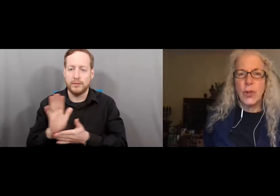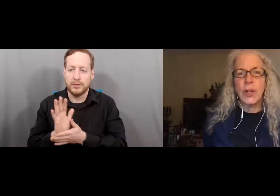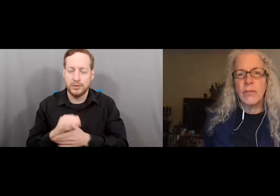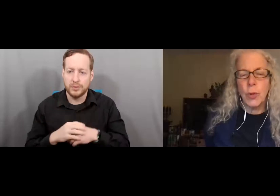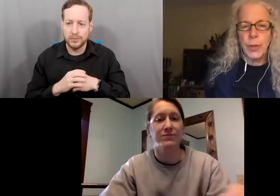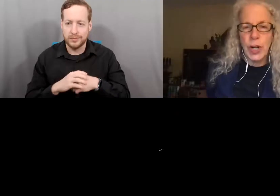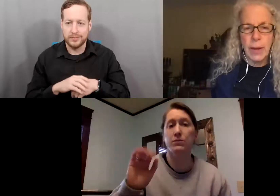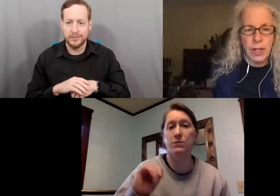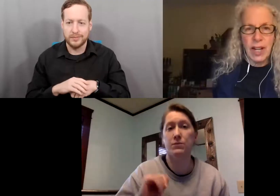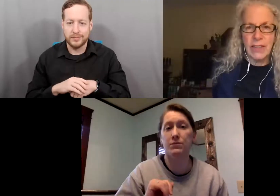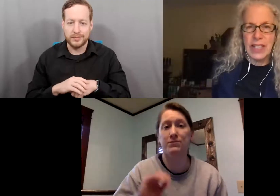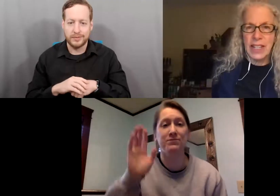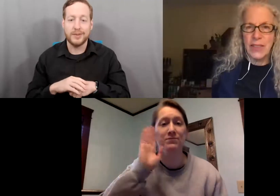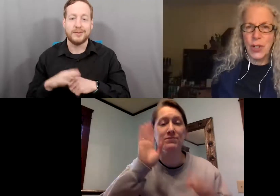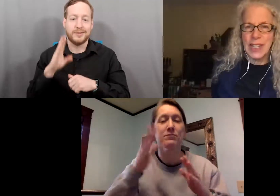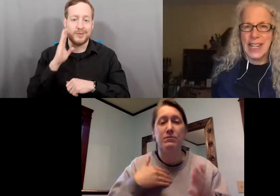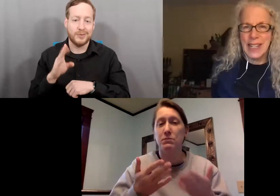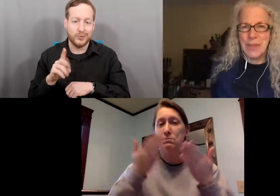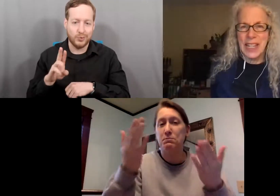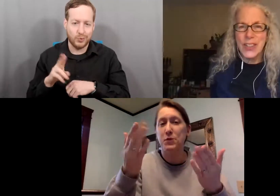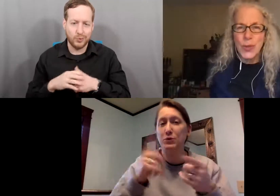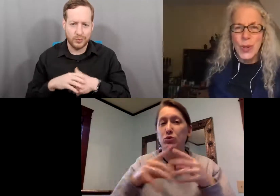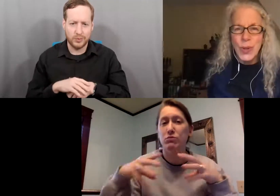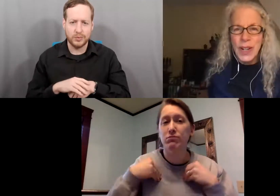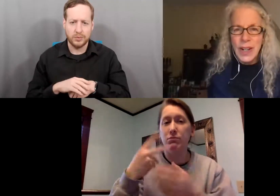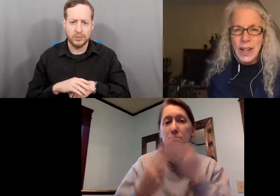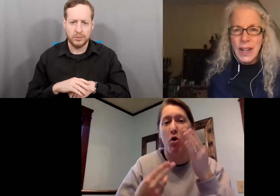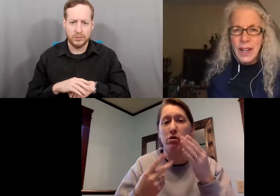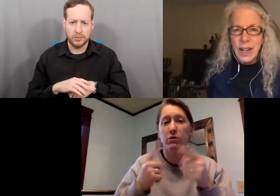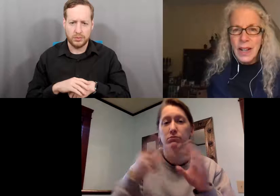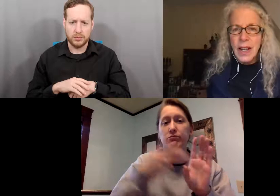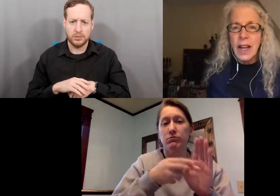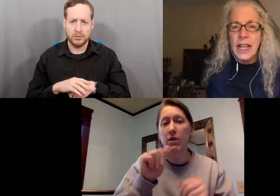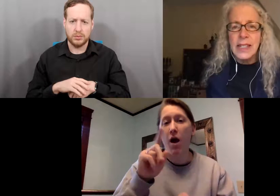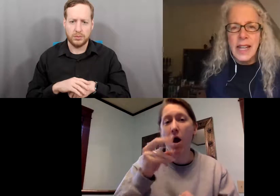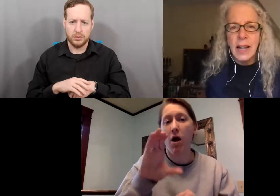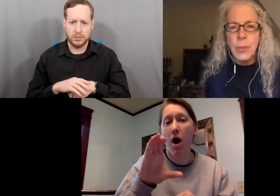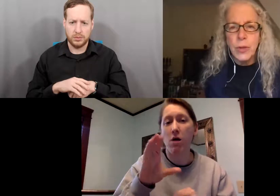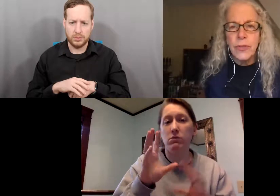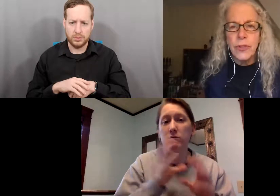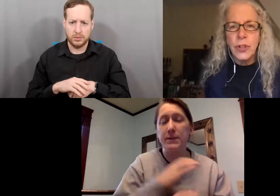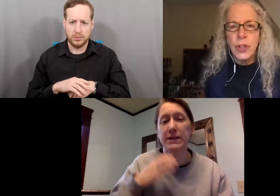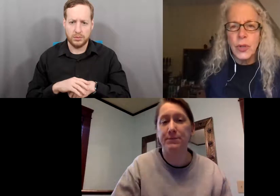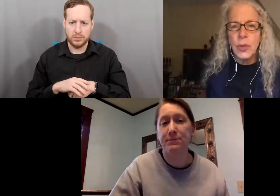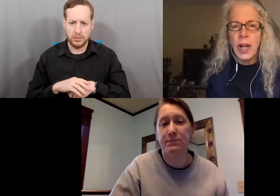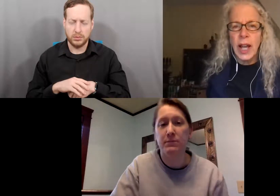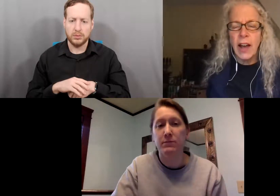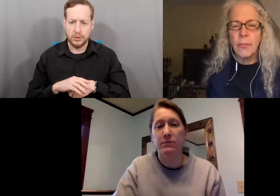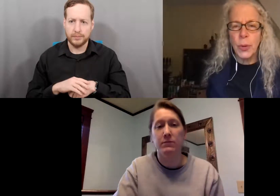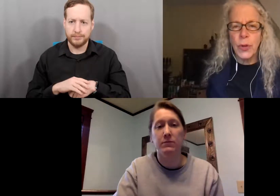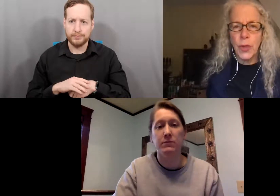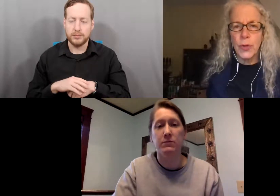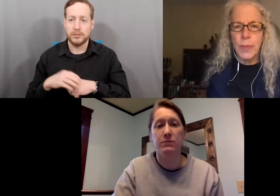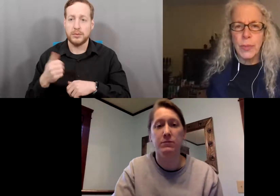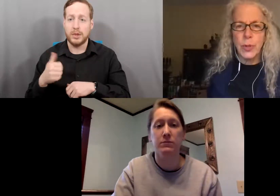And you can open your camera, obviously, if you're going to say something. Yes, Drew? Yes, I move to have